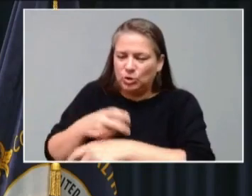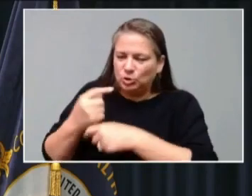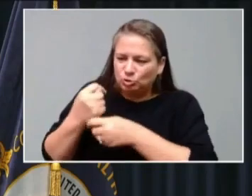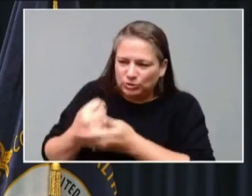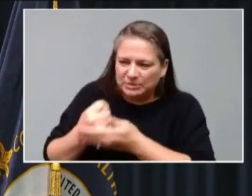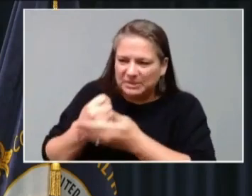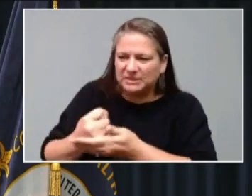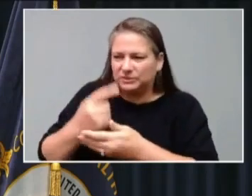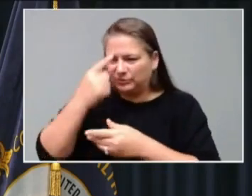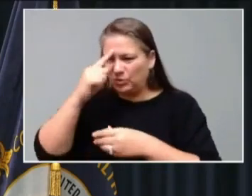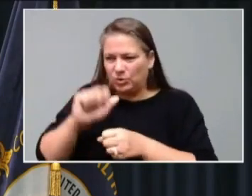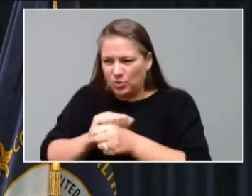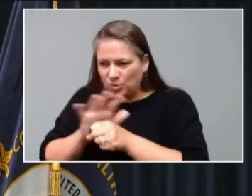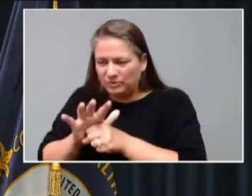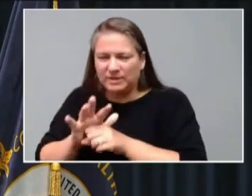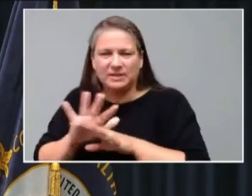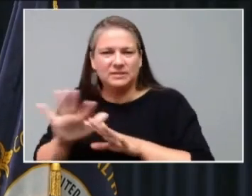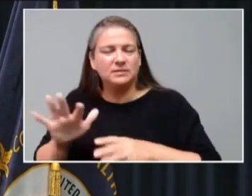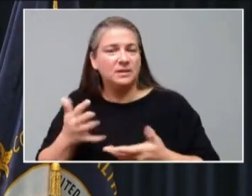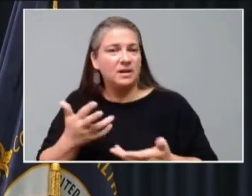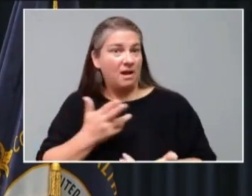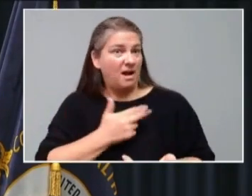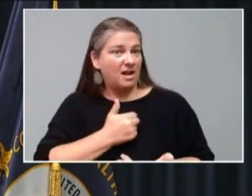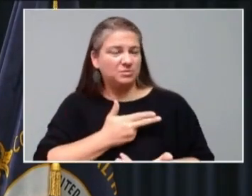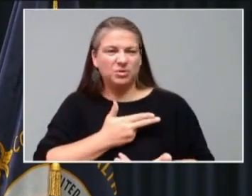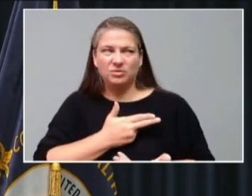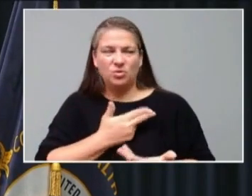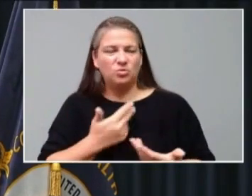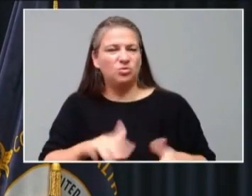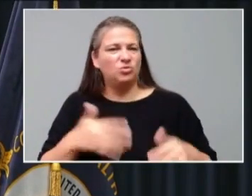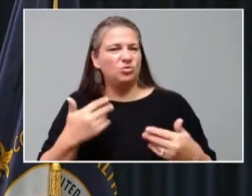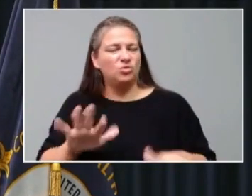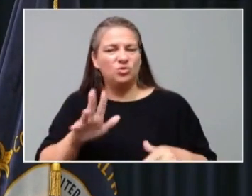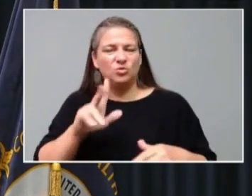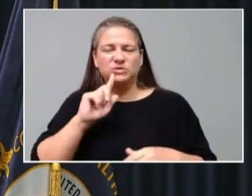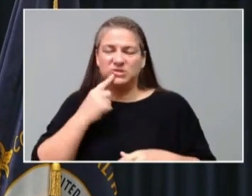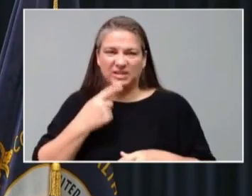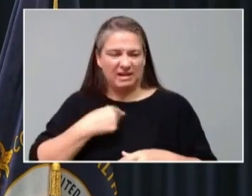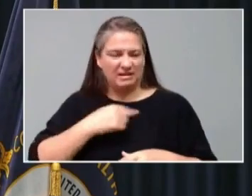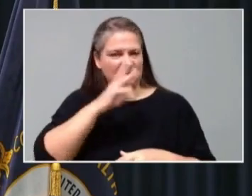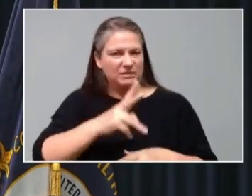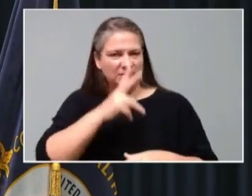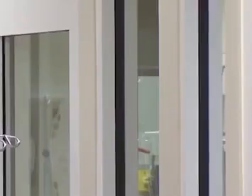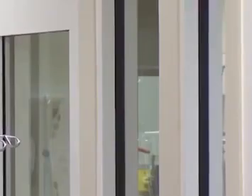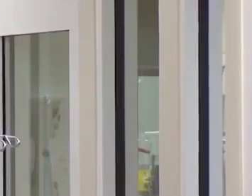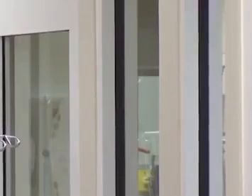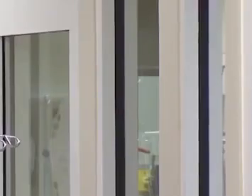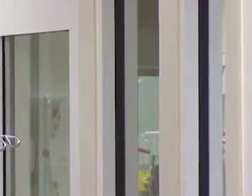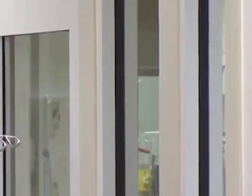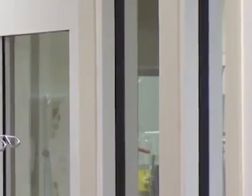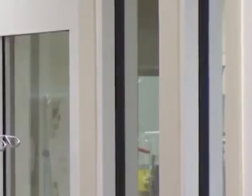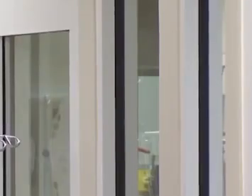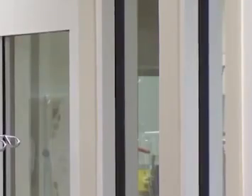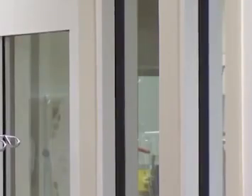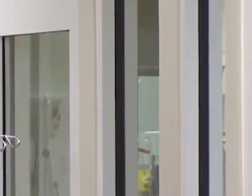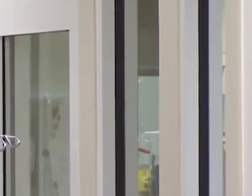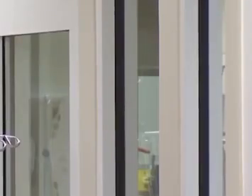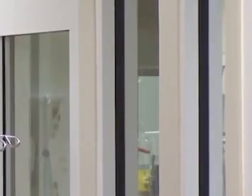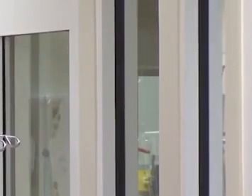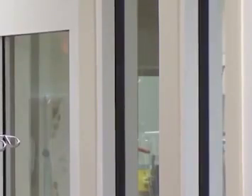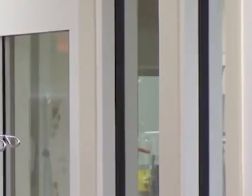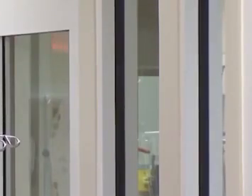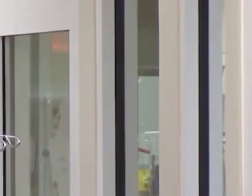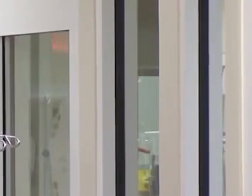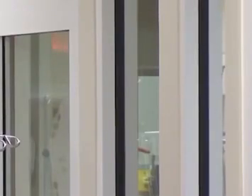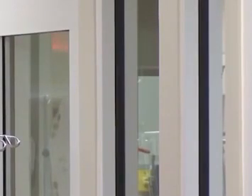Folks, our hospital situation has never been more dire in my lifetime than it is right now. From staffing shortages to